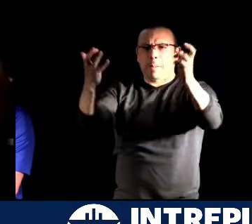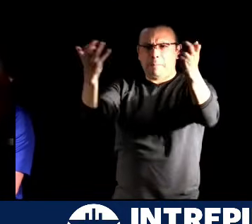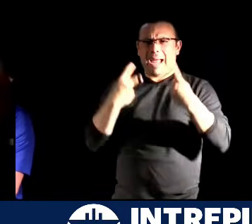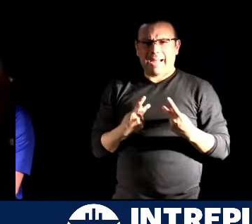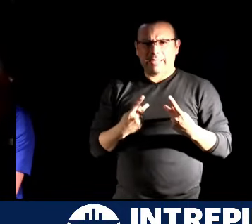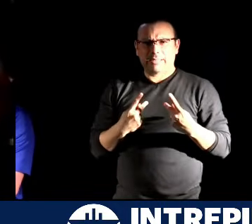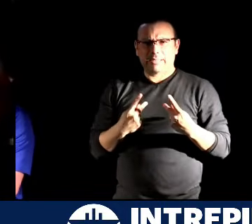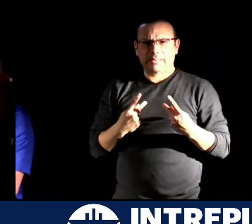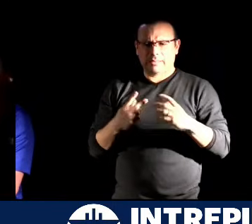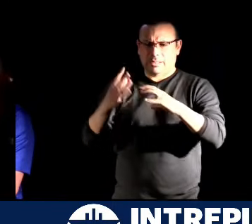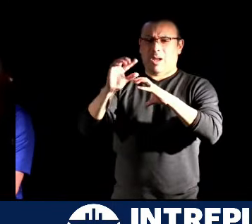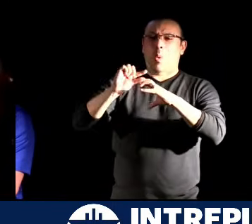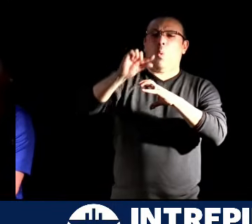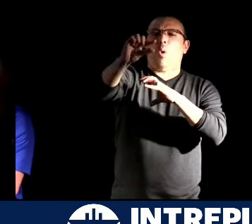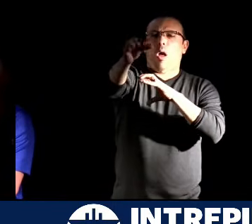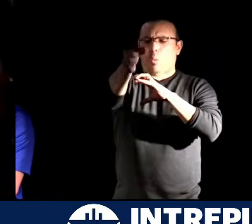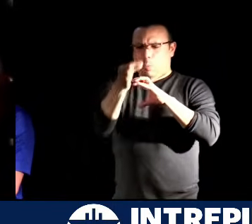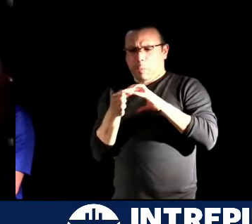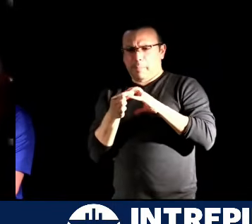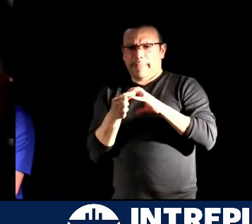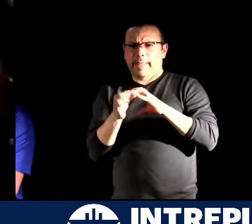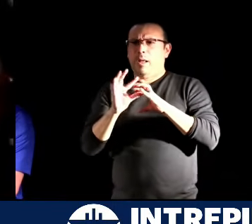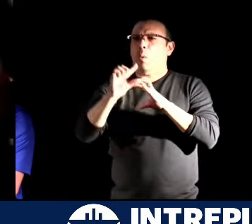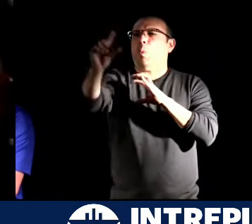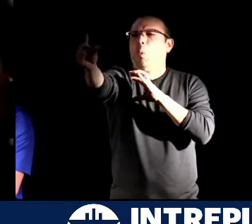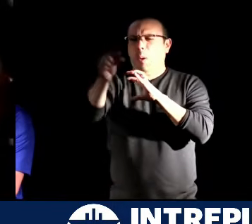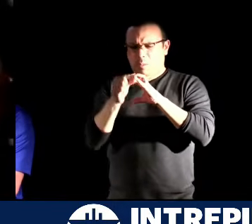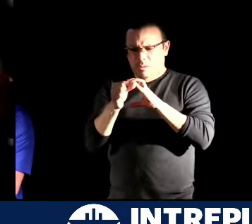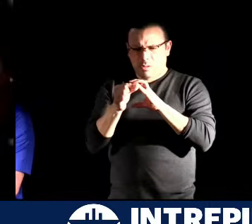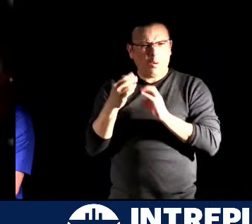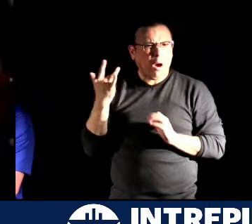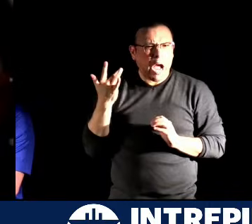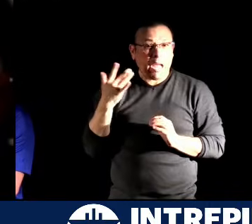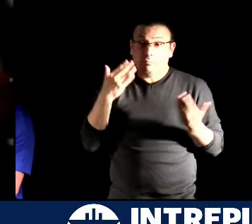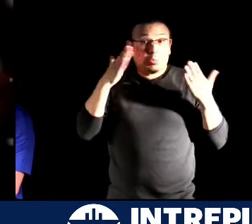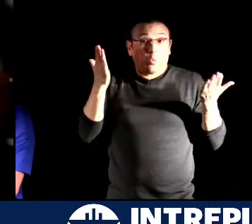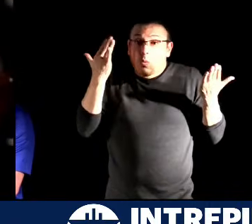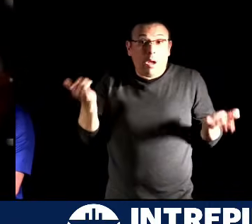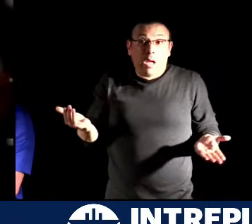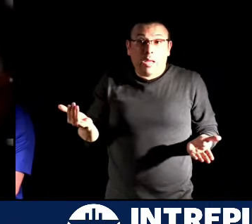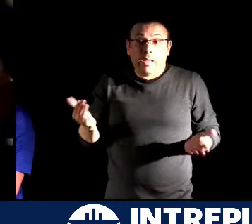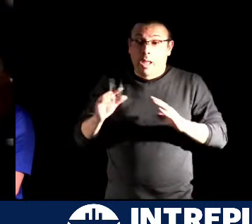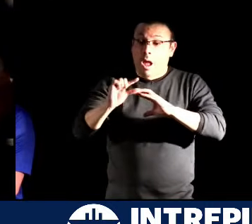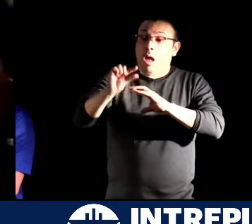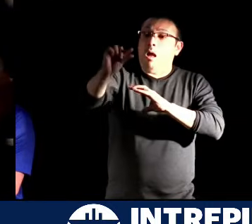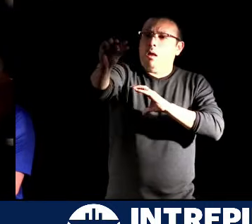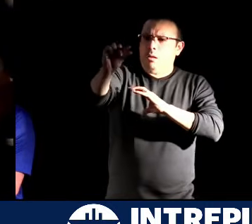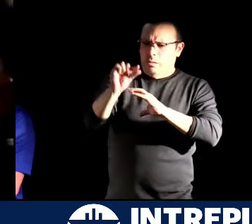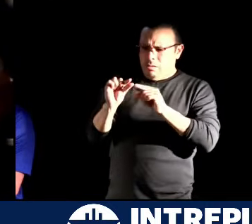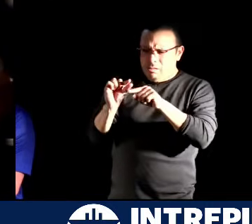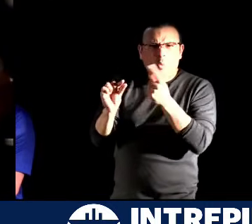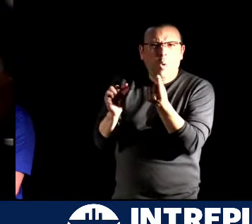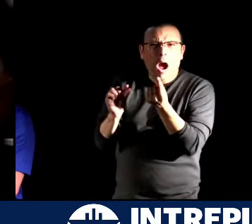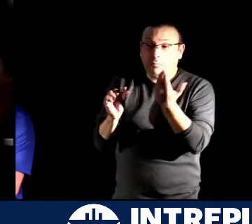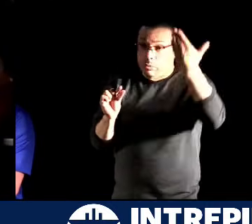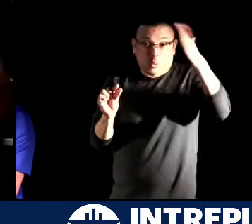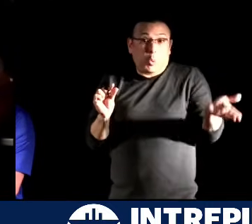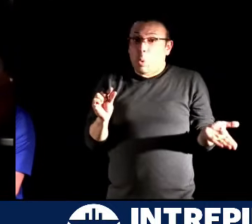We don't really understand what causes that and what it is in the first place. This is so new to us